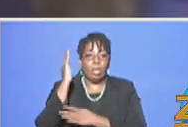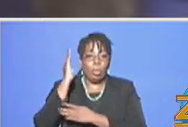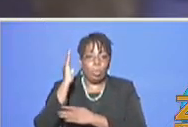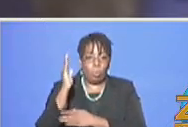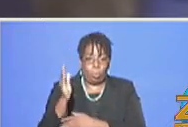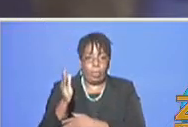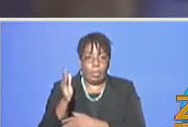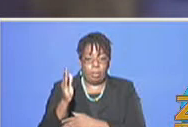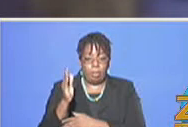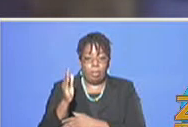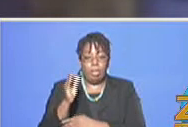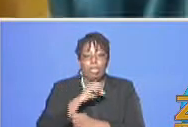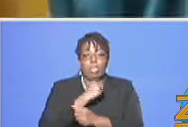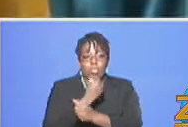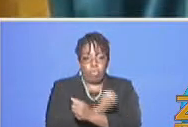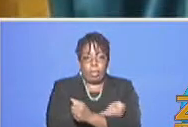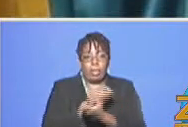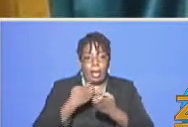redouble our efforts.